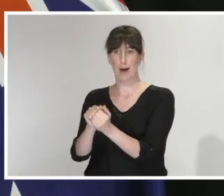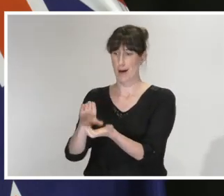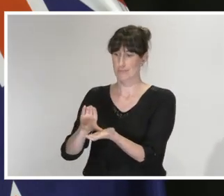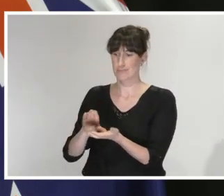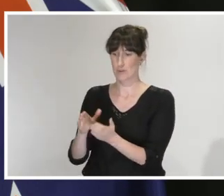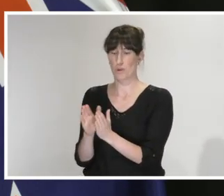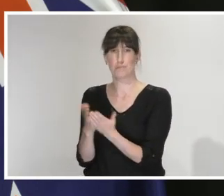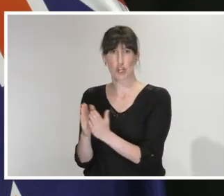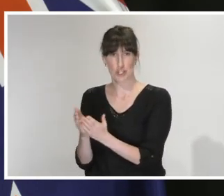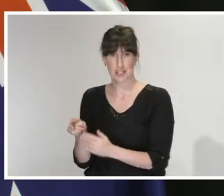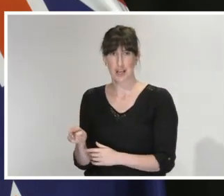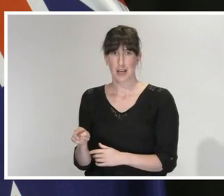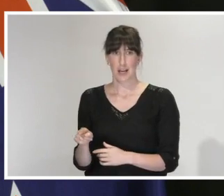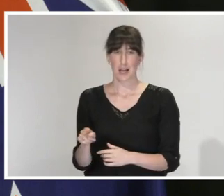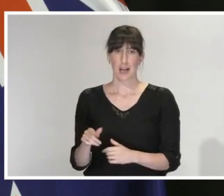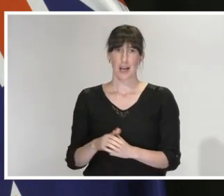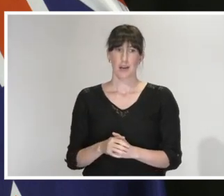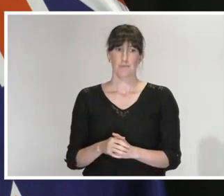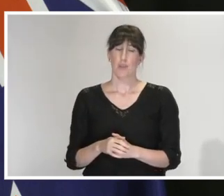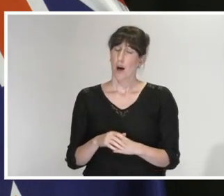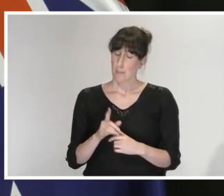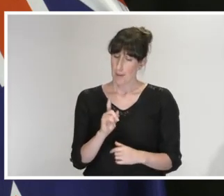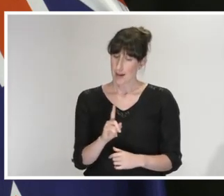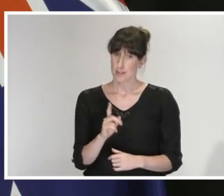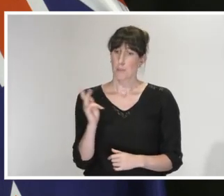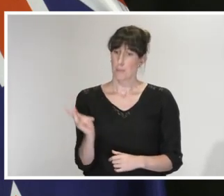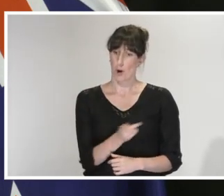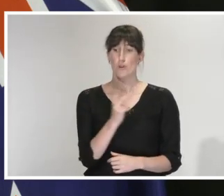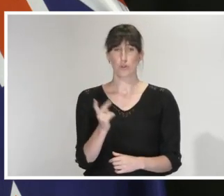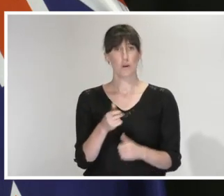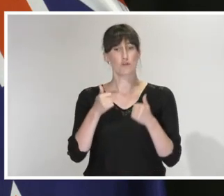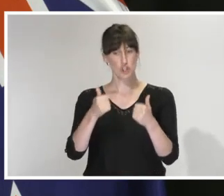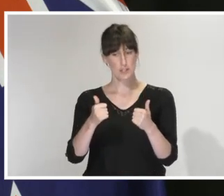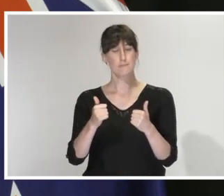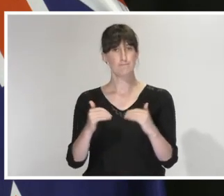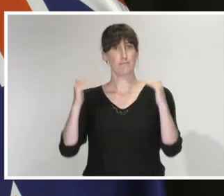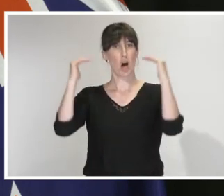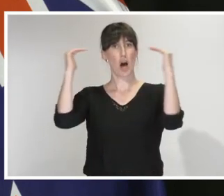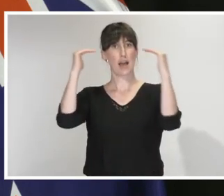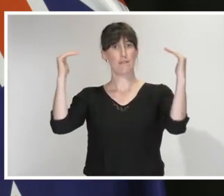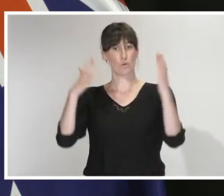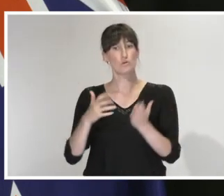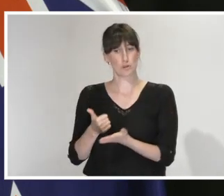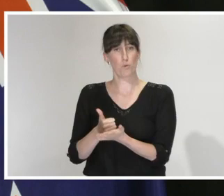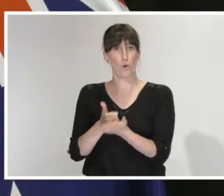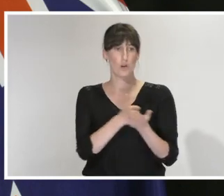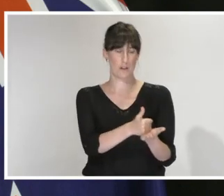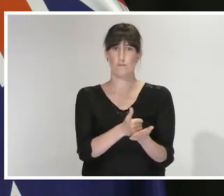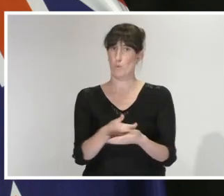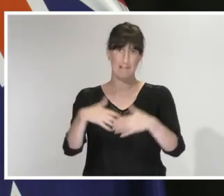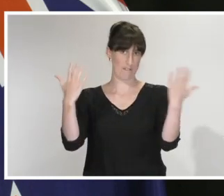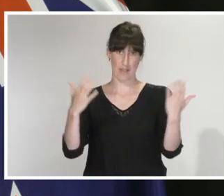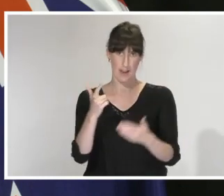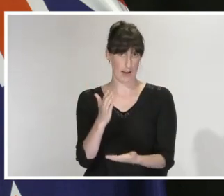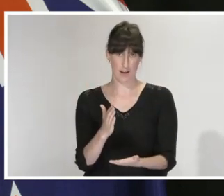But I can certainly assure people that they will be getting a good standard of support for their learning wherever they are.